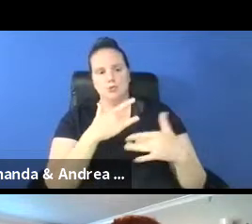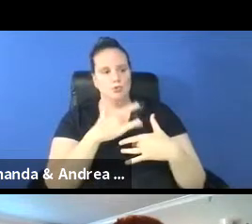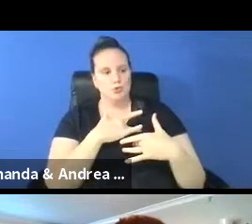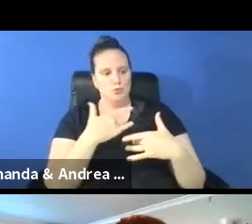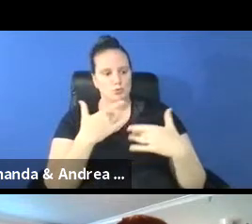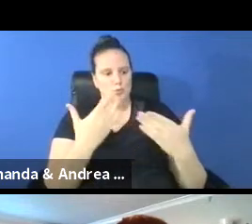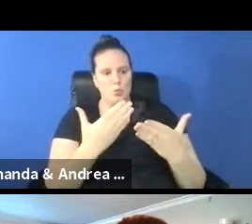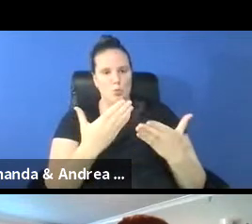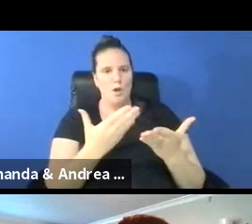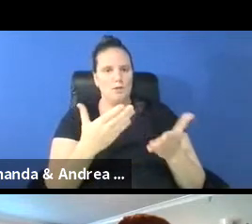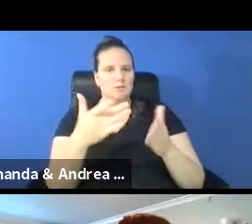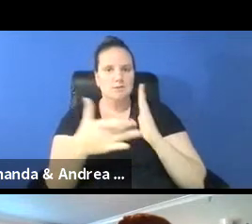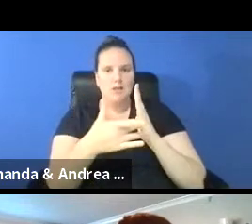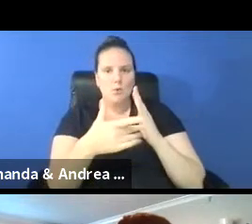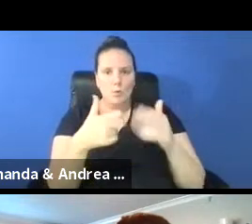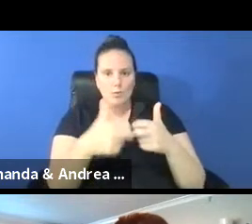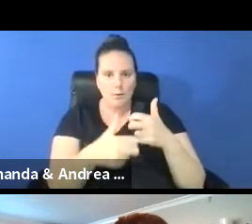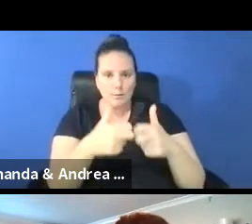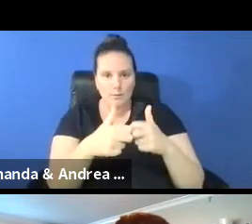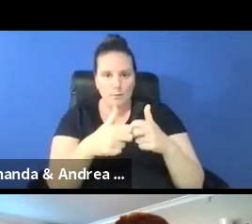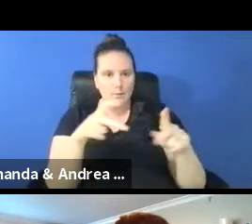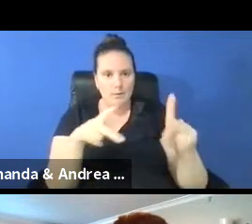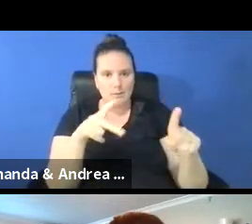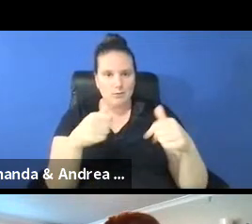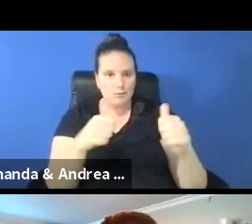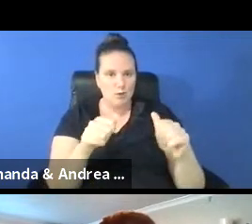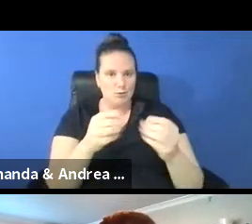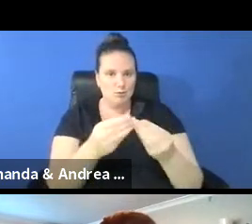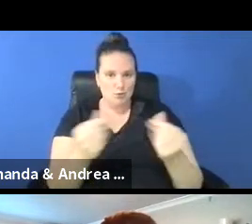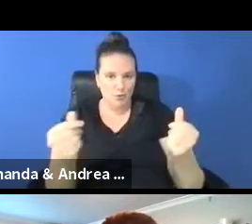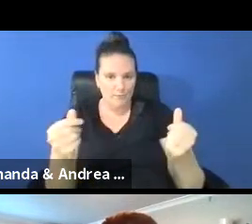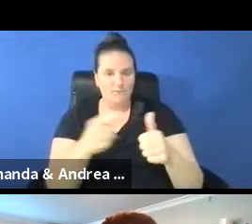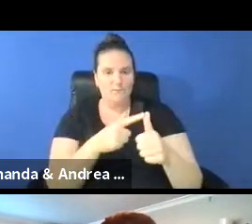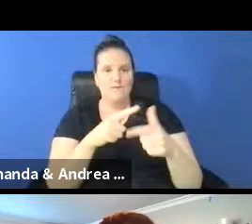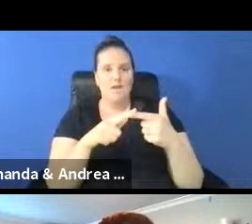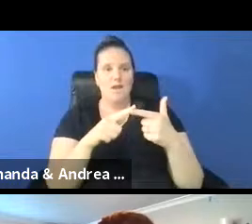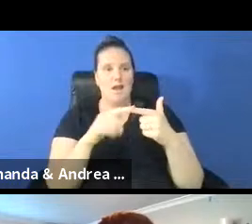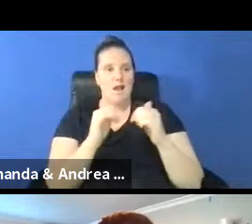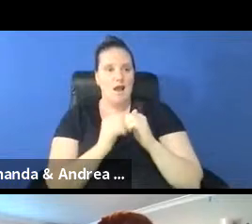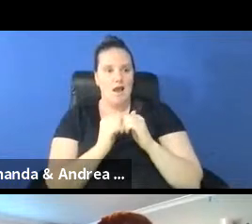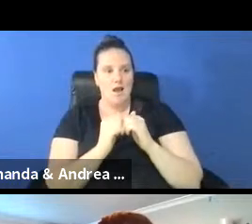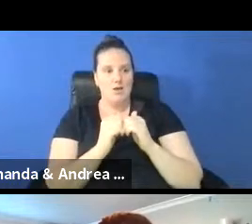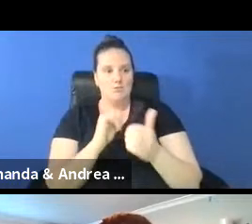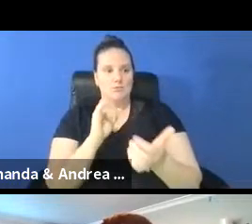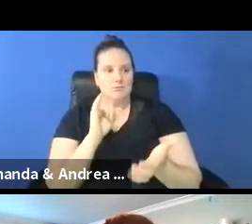is, what's the technical problem that people are trying to solve, and how does that